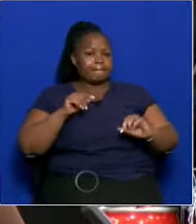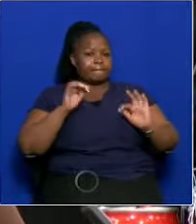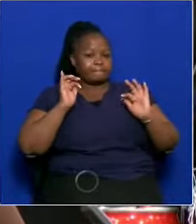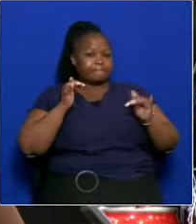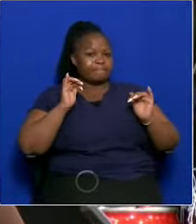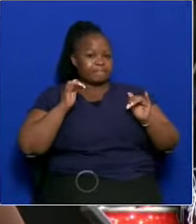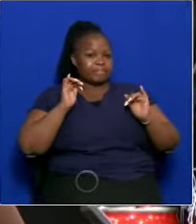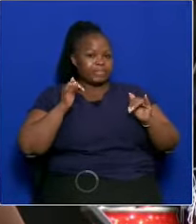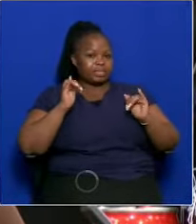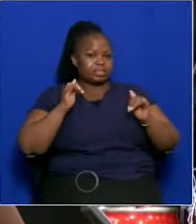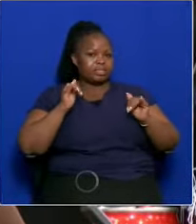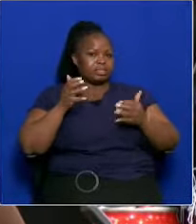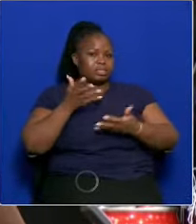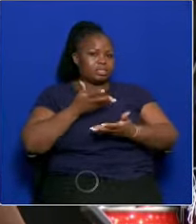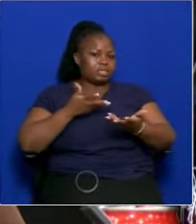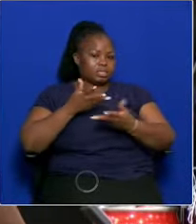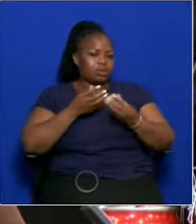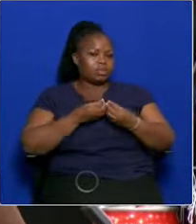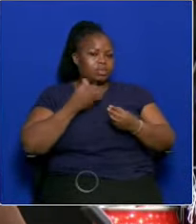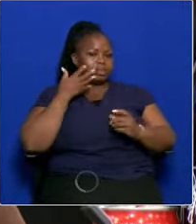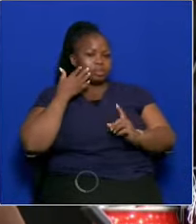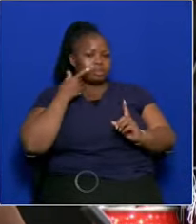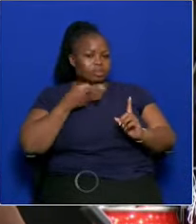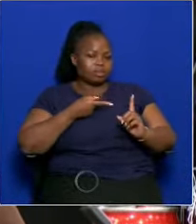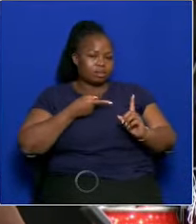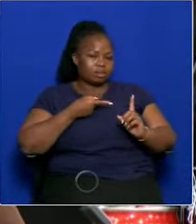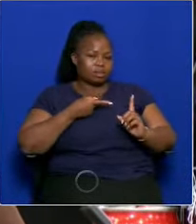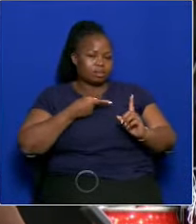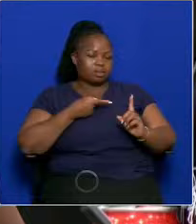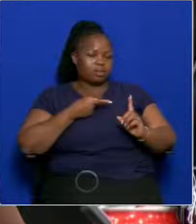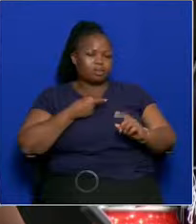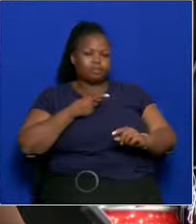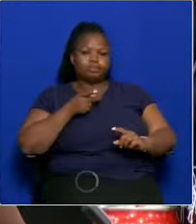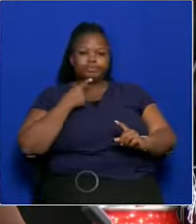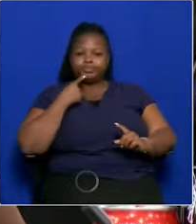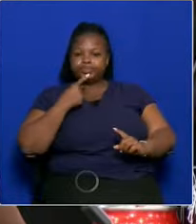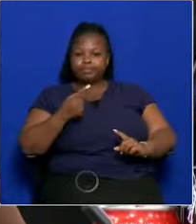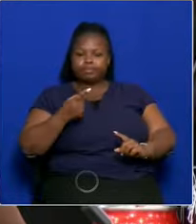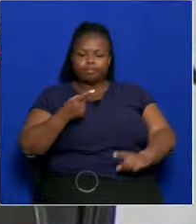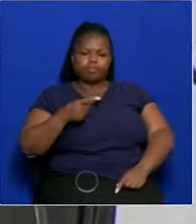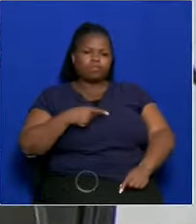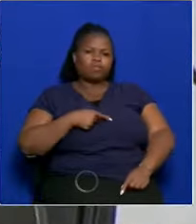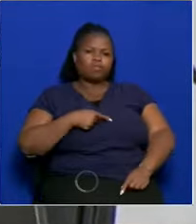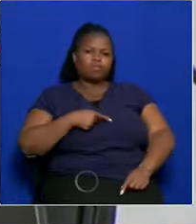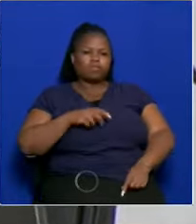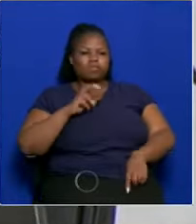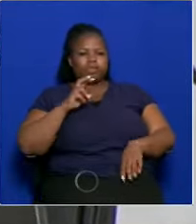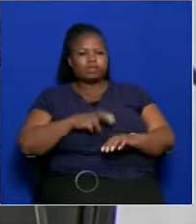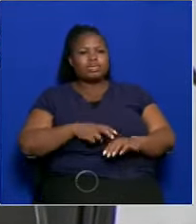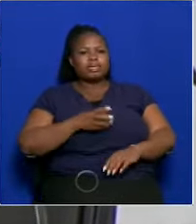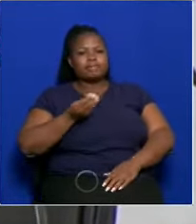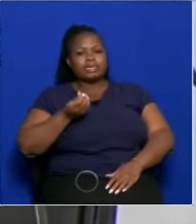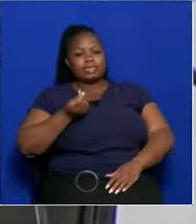conversation with Mr. Matlala about this, you indicated to him that you had a need for the money. That's correct?